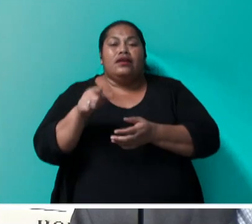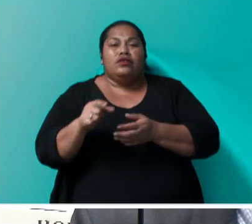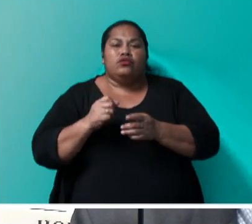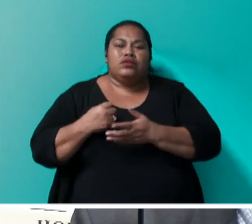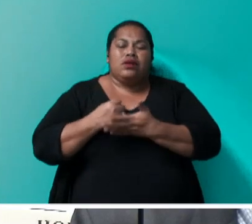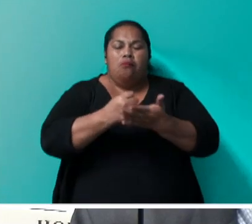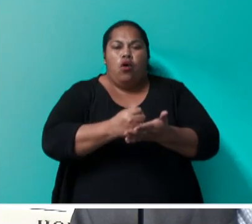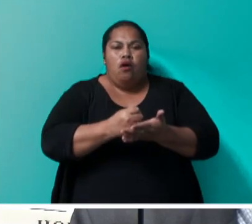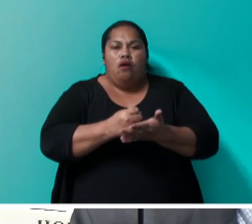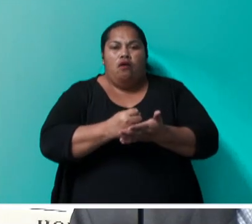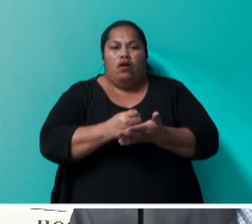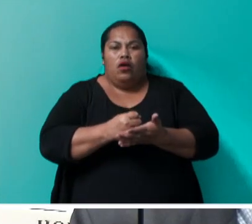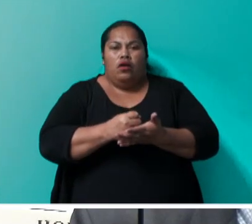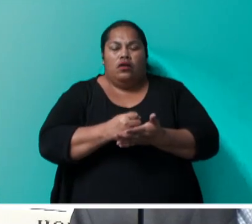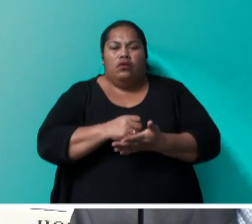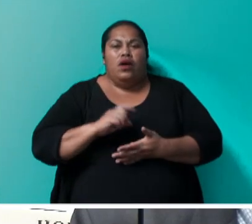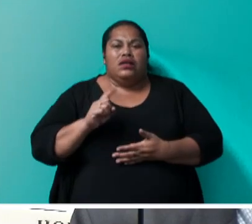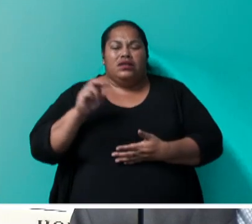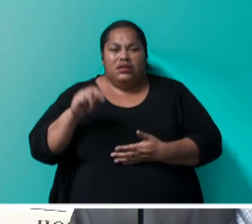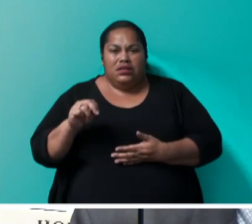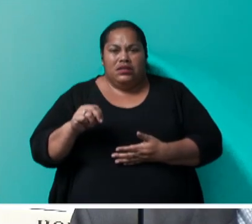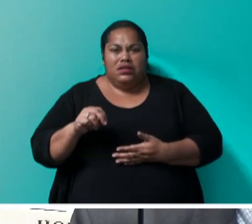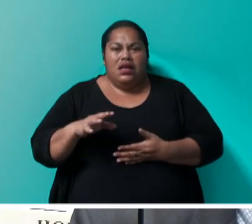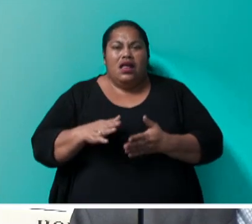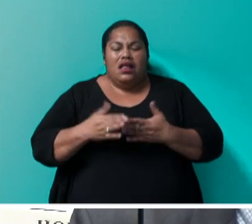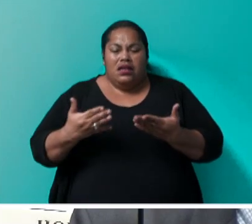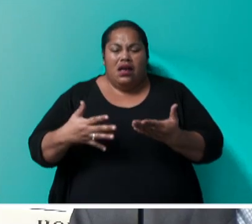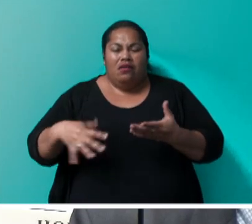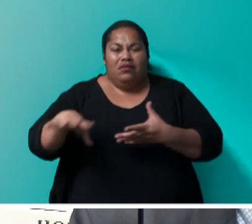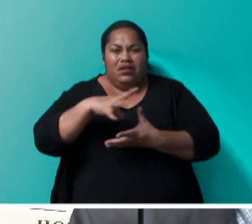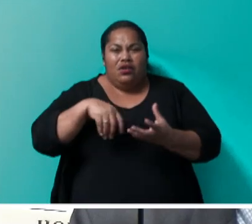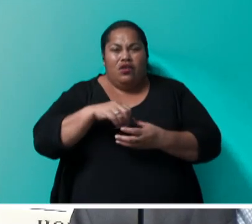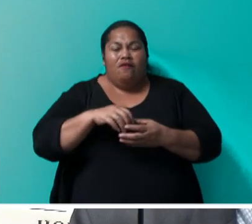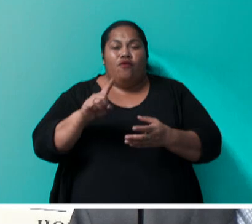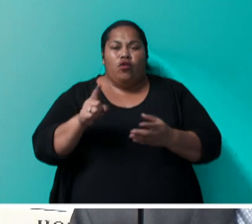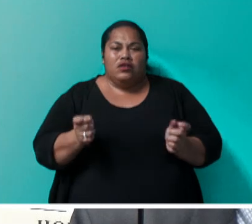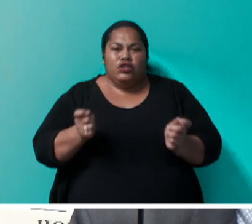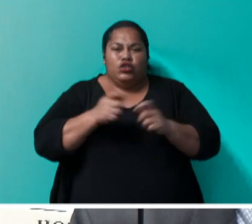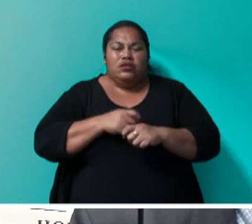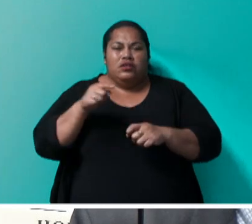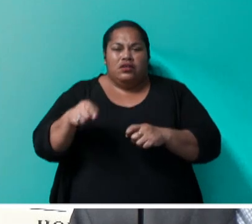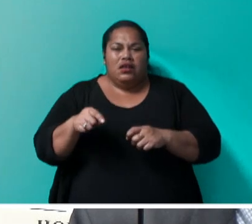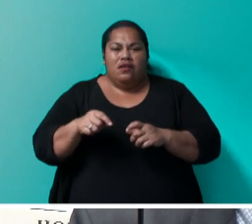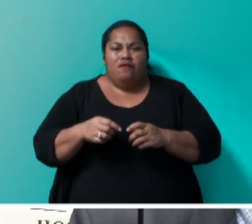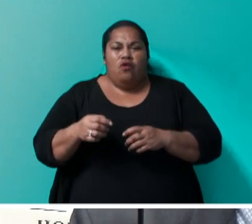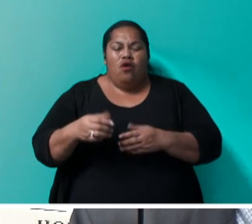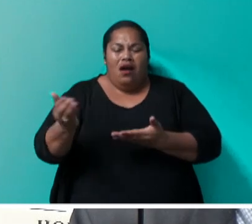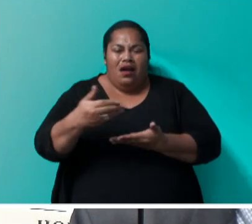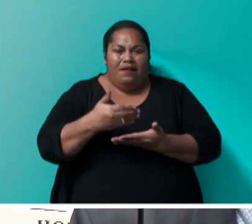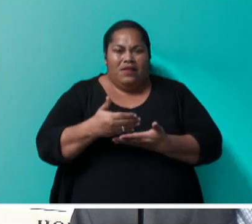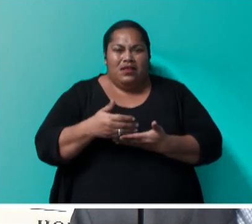growers who require it. Technology is now being integrated to modernize and harvest and transport coordination.